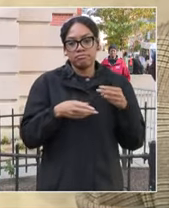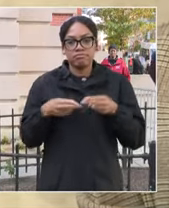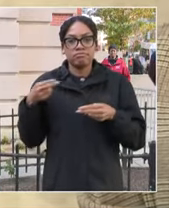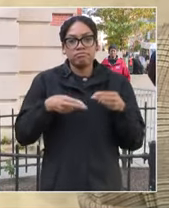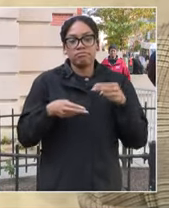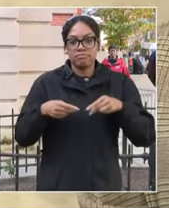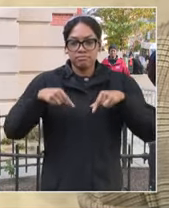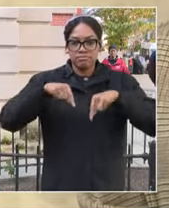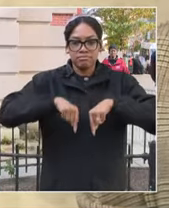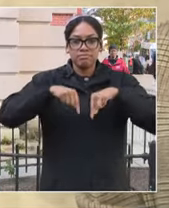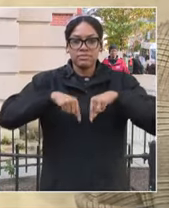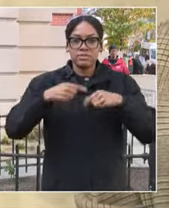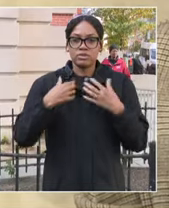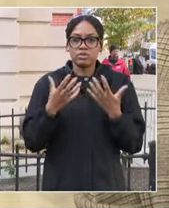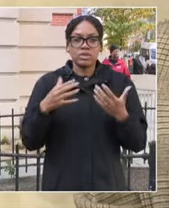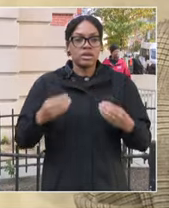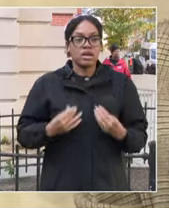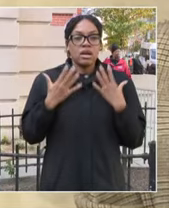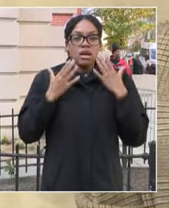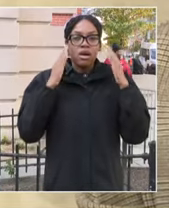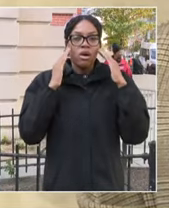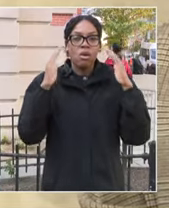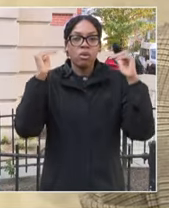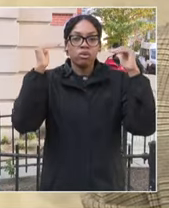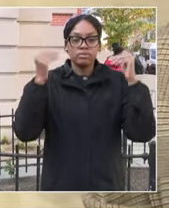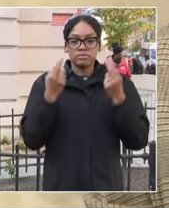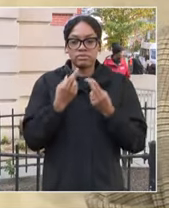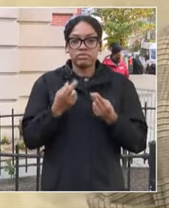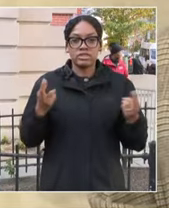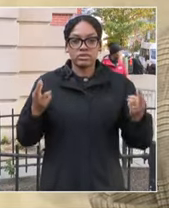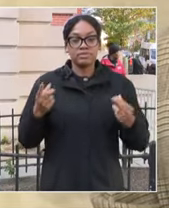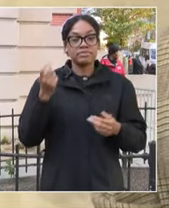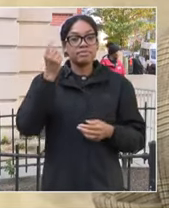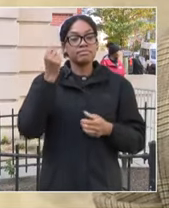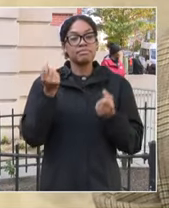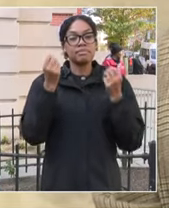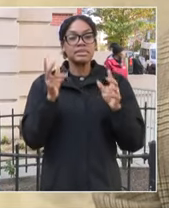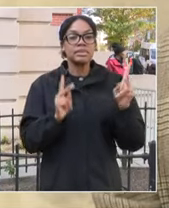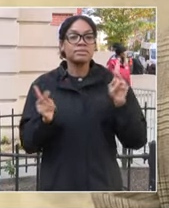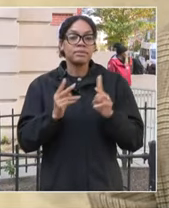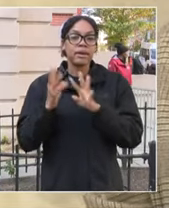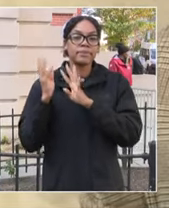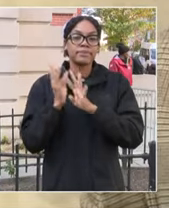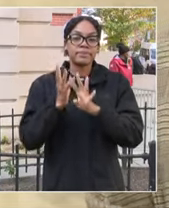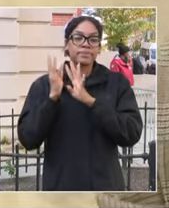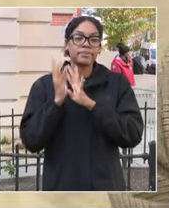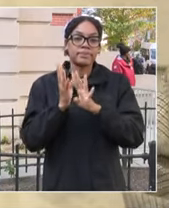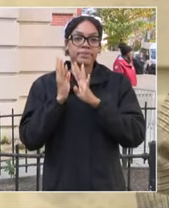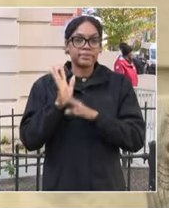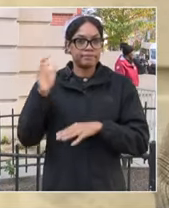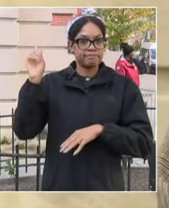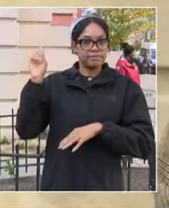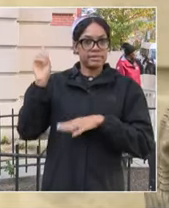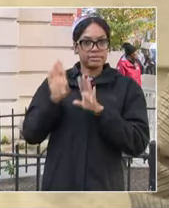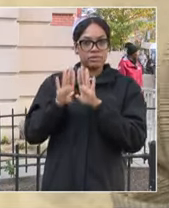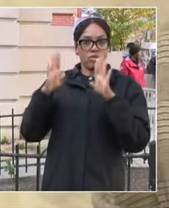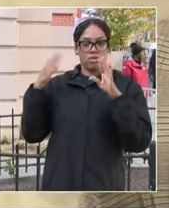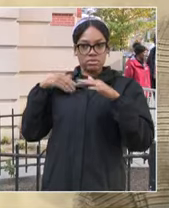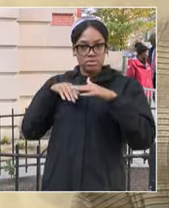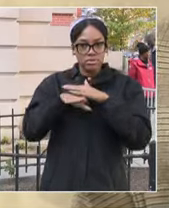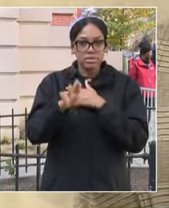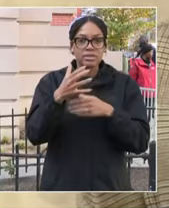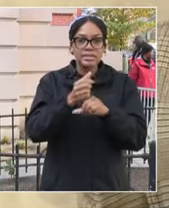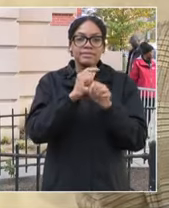guests come through these doors to access showers, meals, laundry, medical and behavioral health care, employment support,